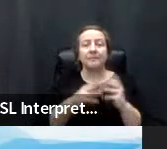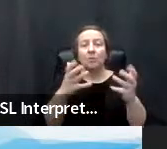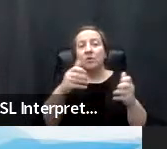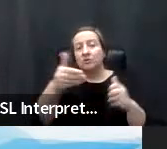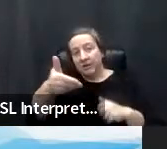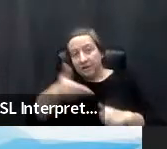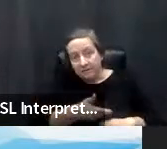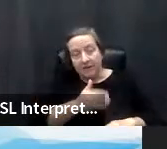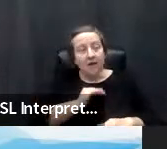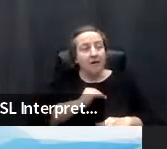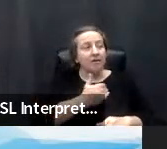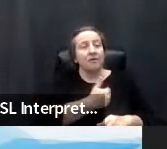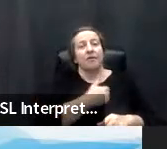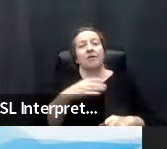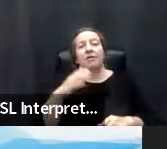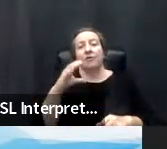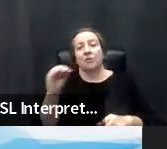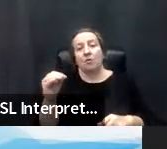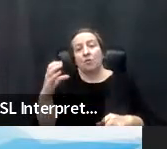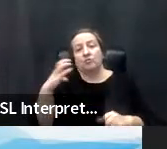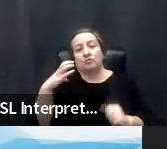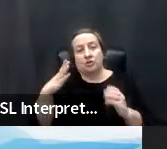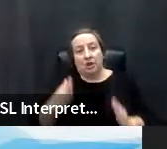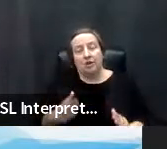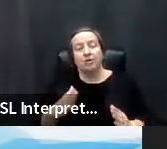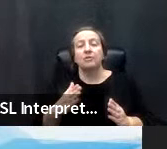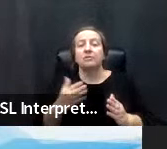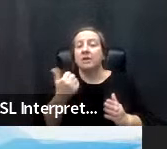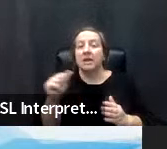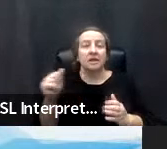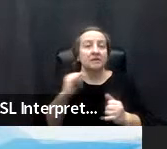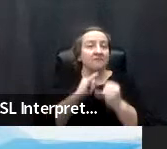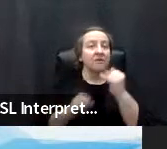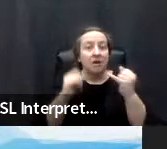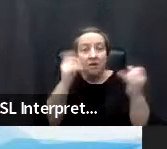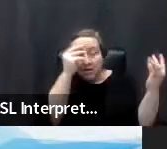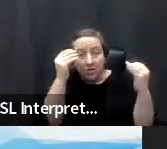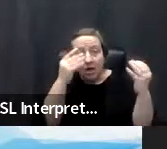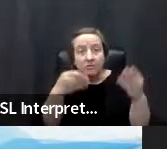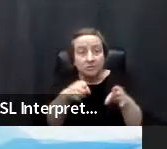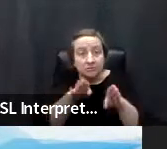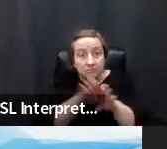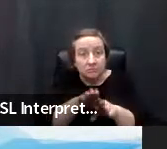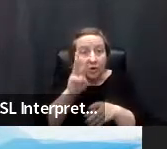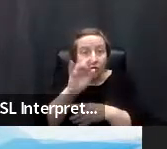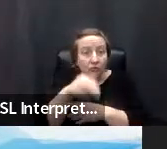invite our co-chairs to offer any final thoughts and wrap up.